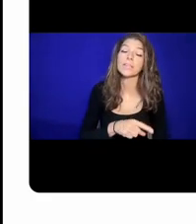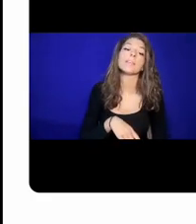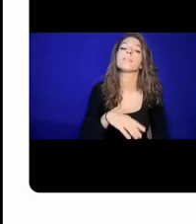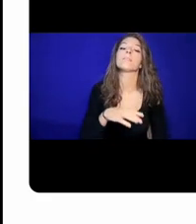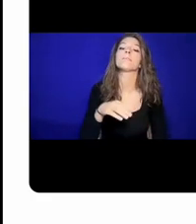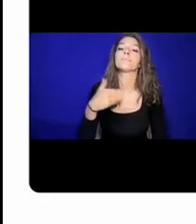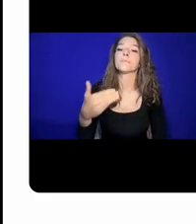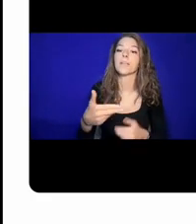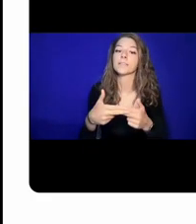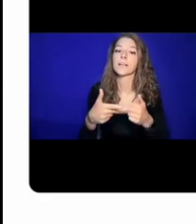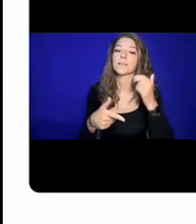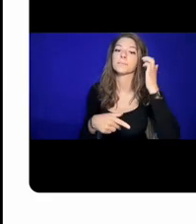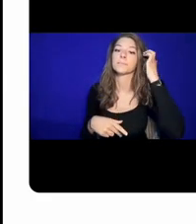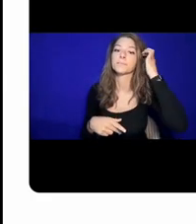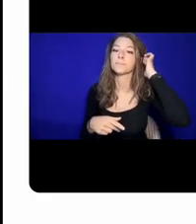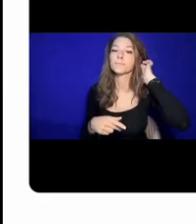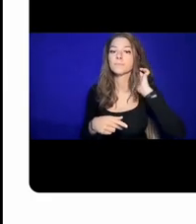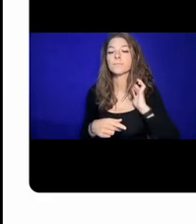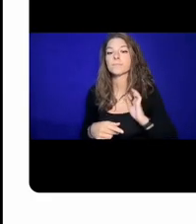can go to the next slide.